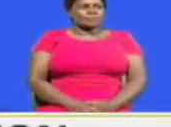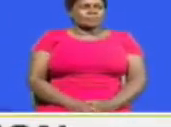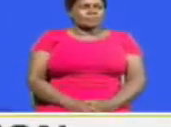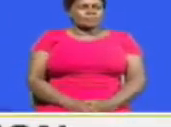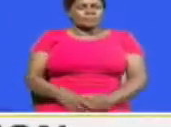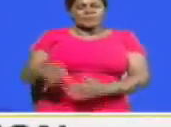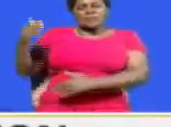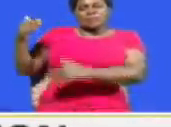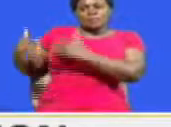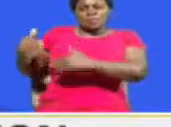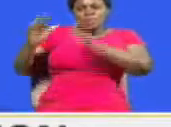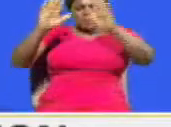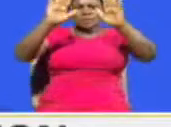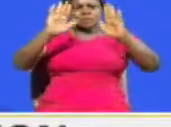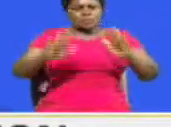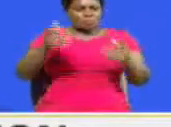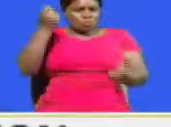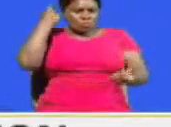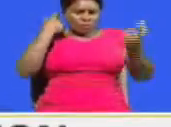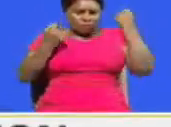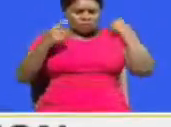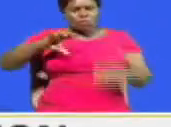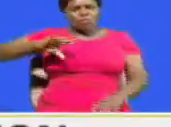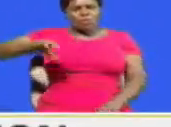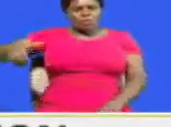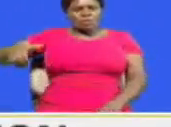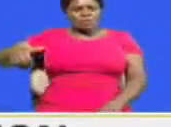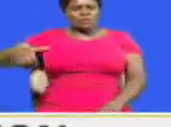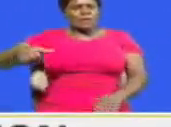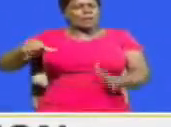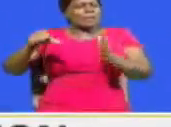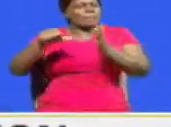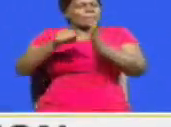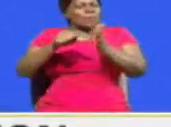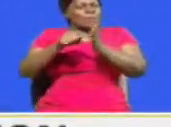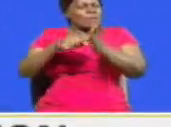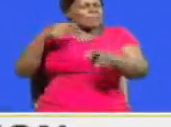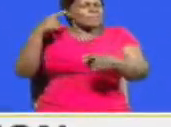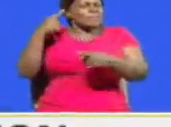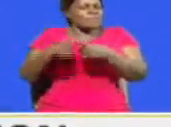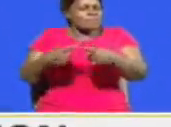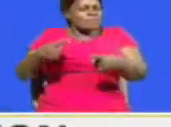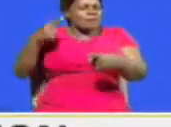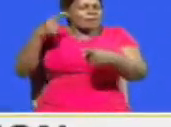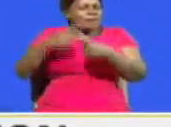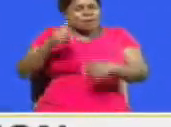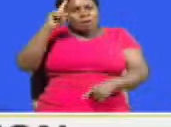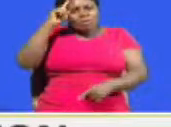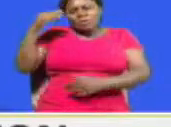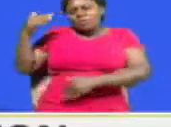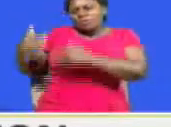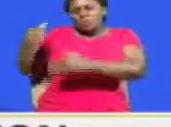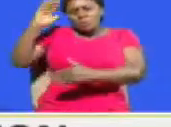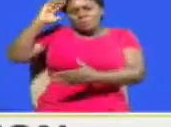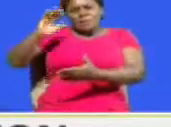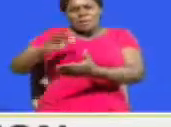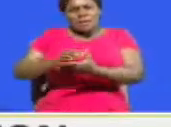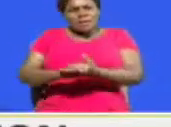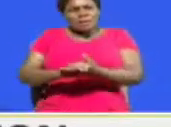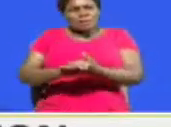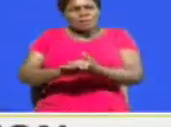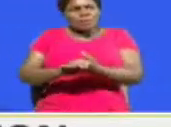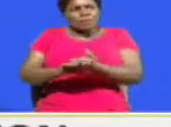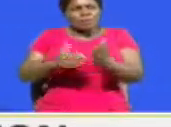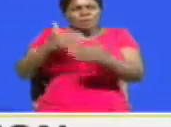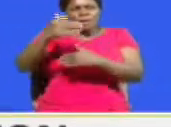The boundary between Kisumu and Kiricho counties has been contentious for years, with the original boundary believed to have been behind